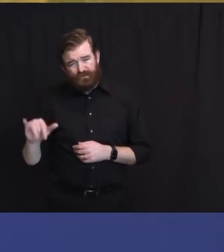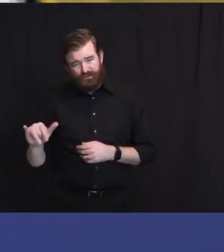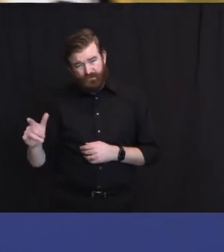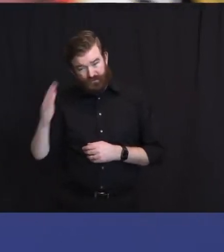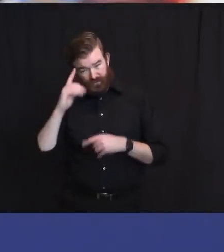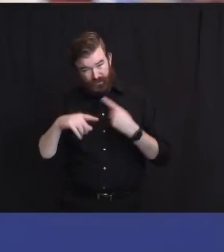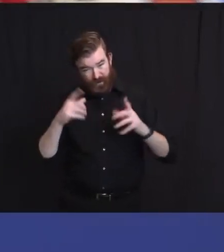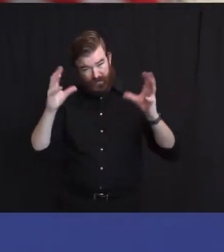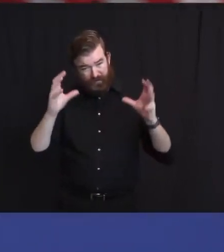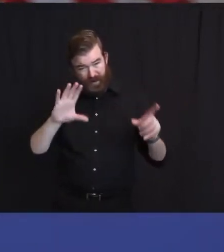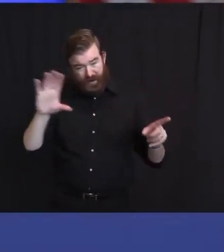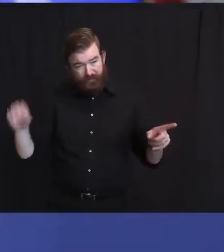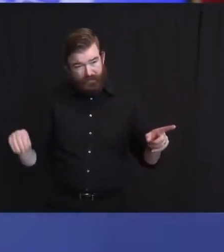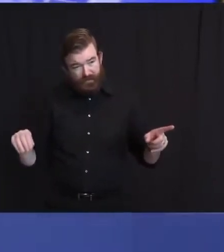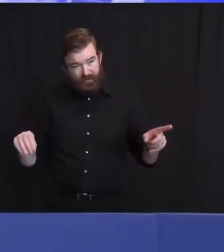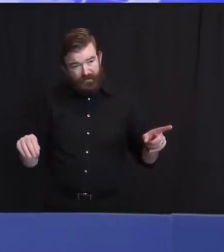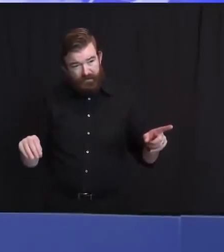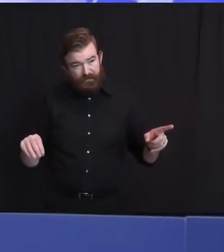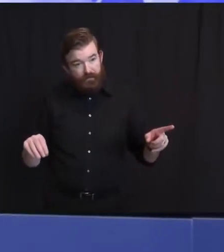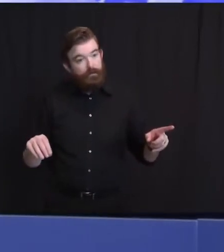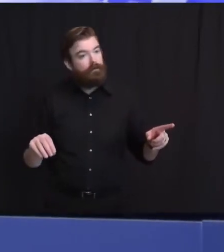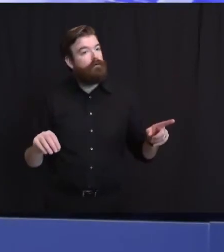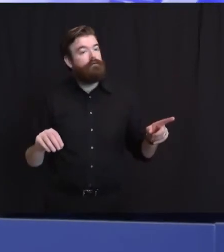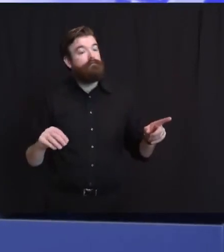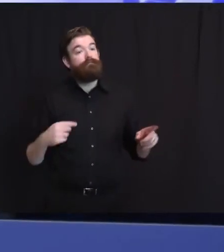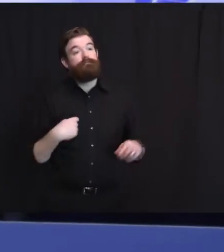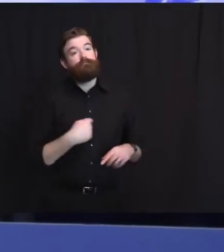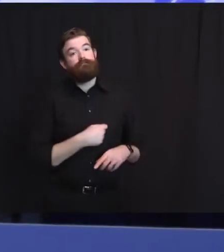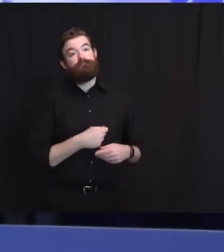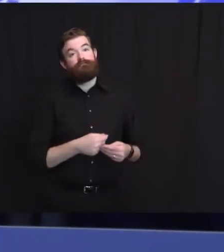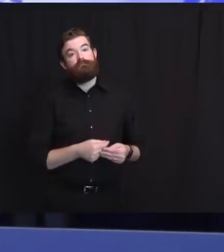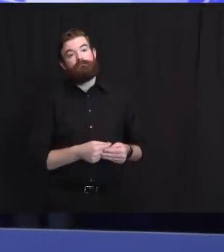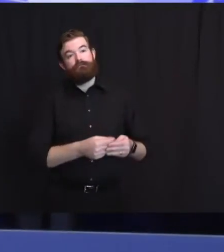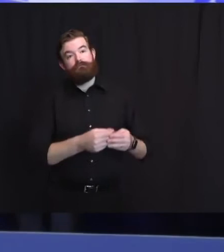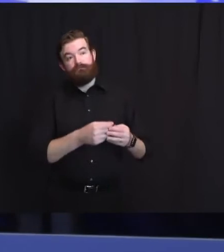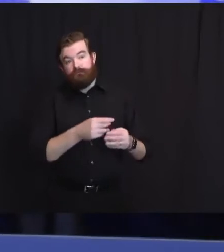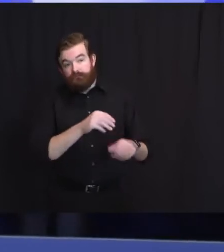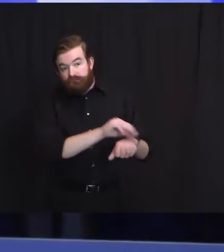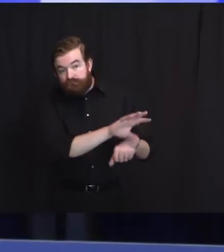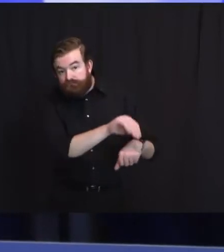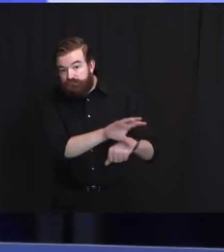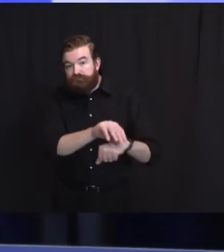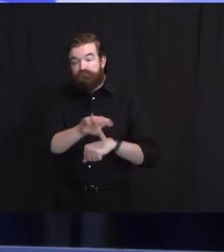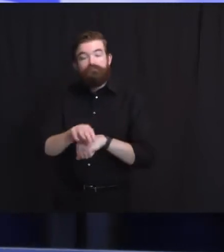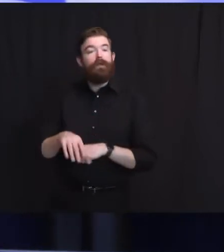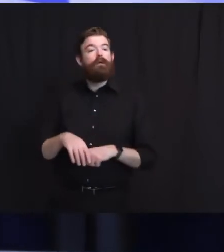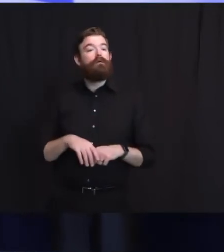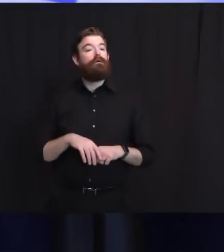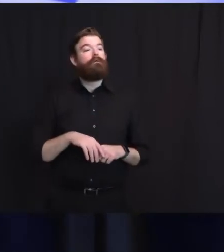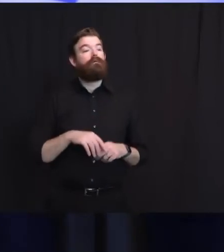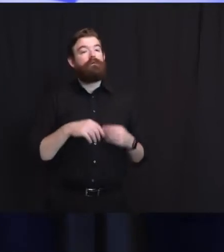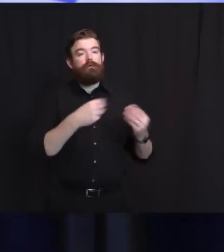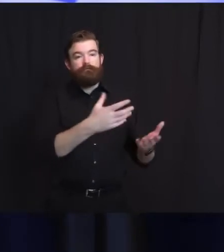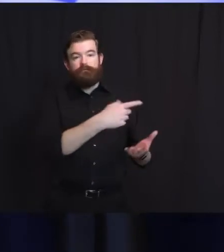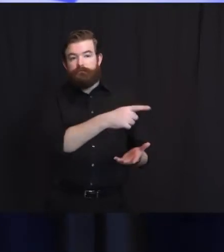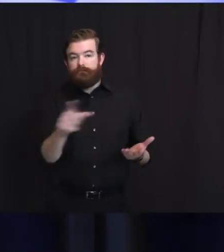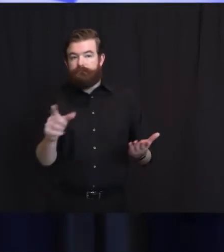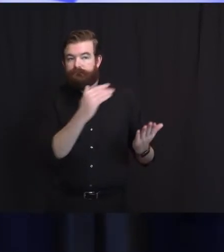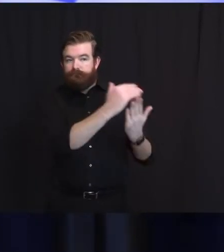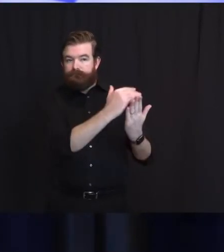that's they have not gotten guidance lately. We have had stakeholder calls on the vaccine